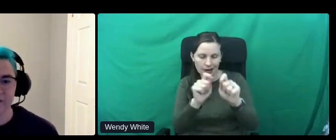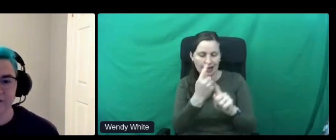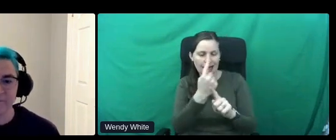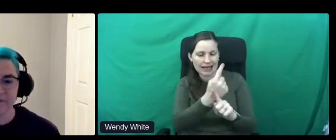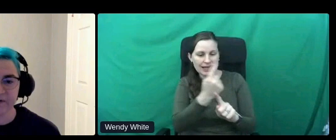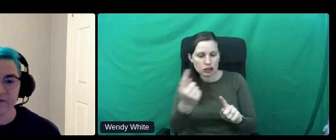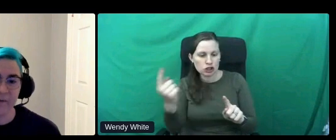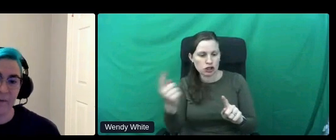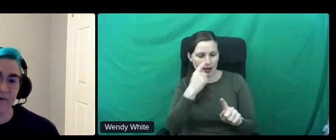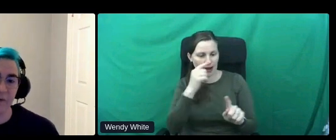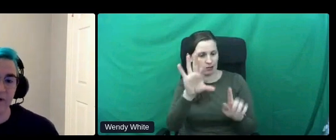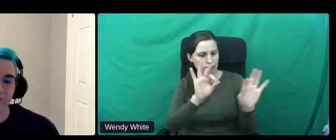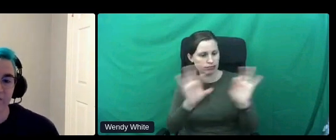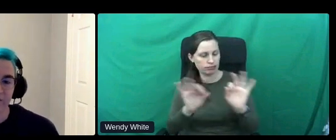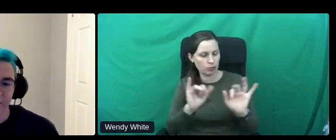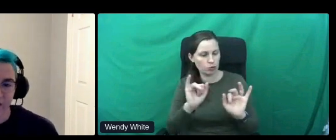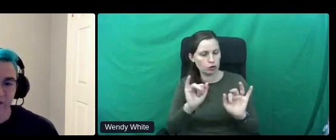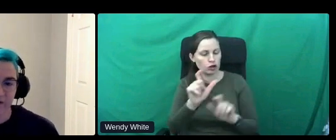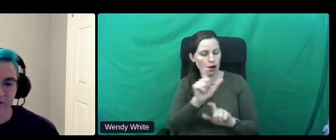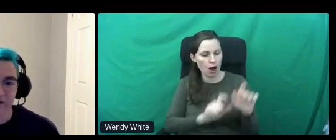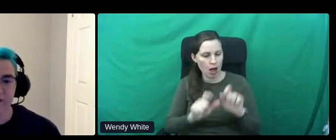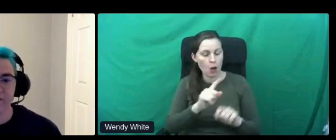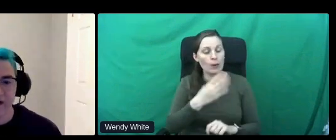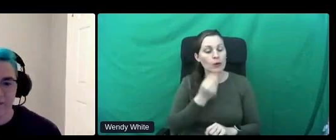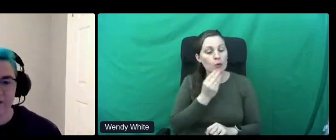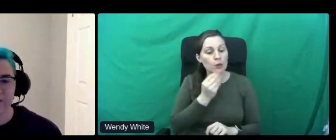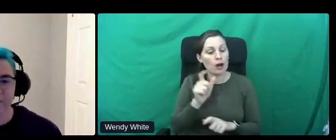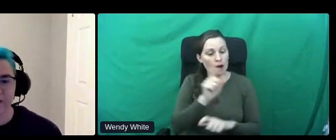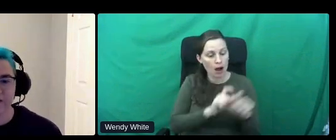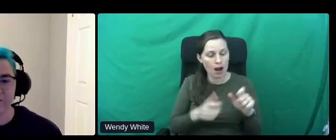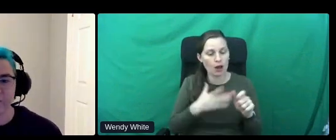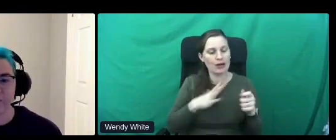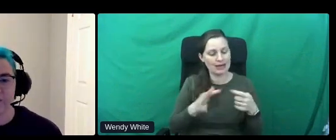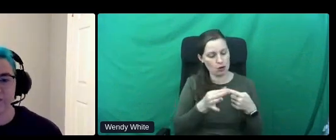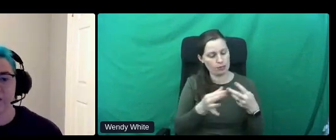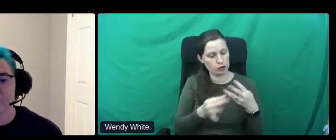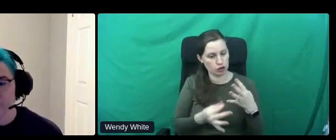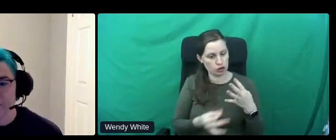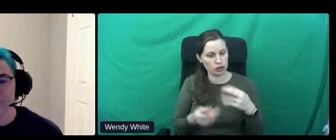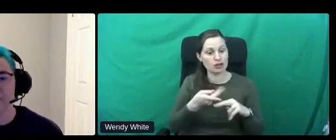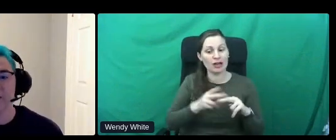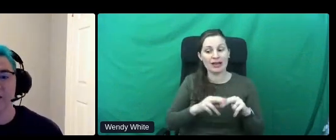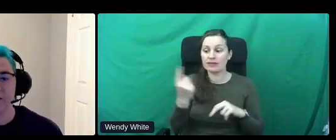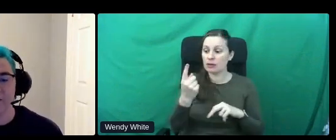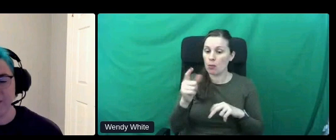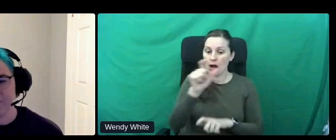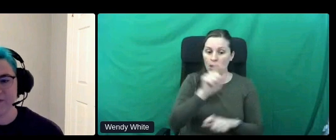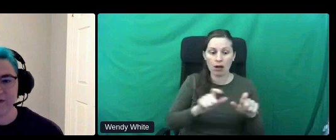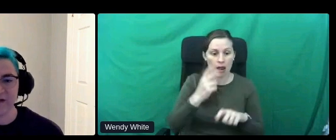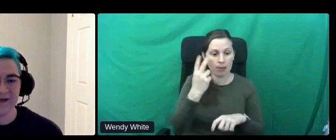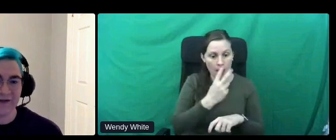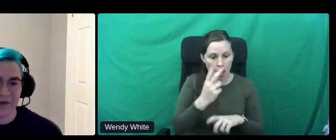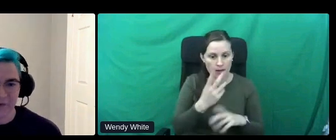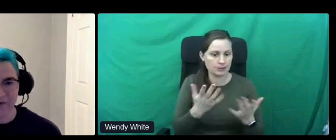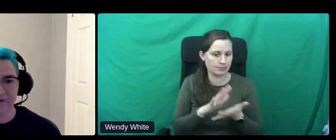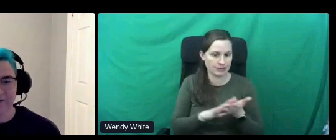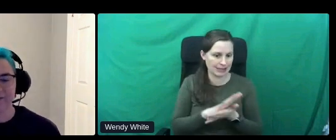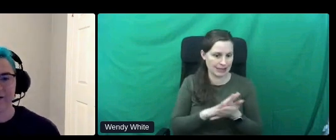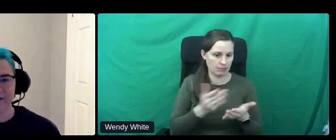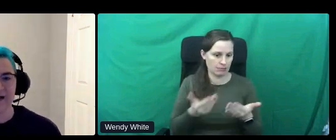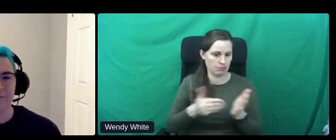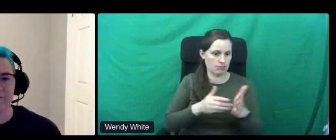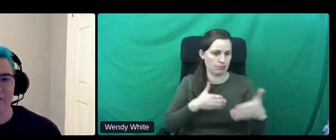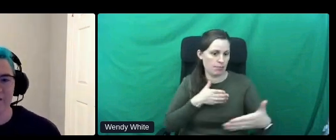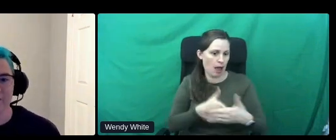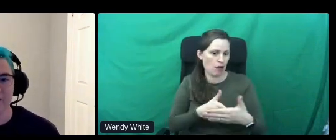was. So remember that whenever you're using color, you need to have options, because if someone is colorblind, it might present an additional barrier